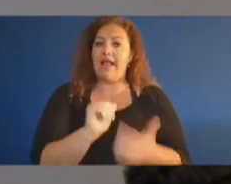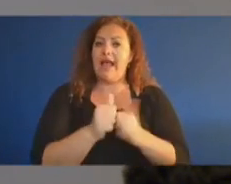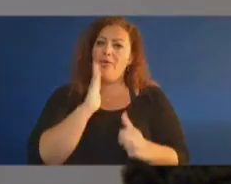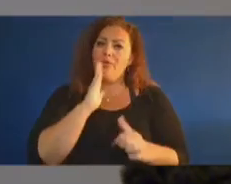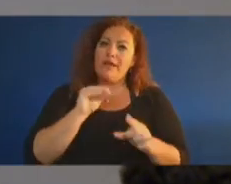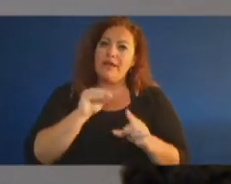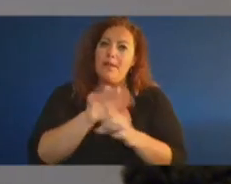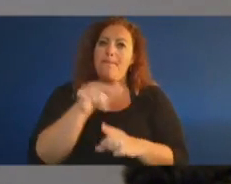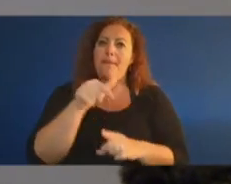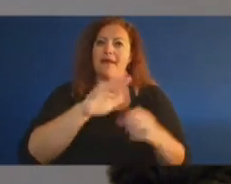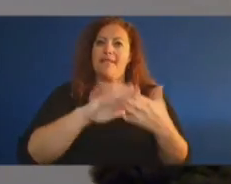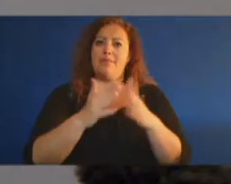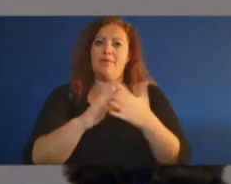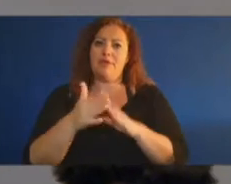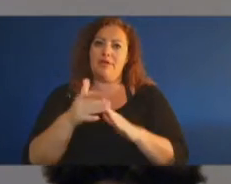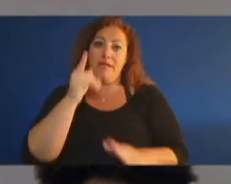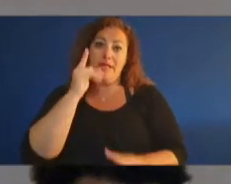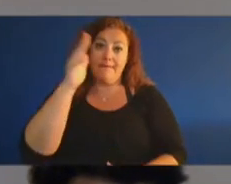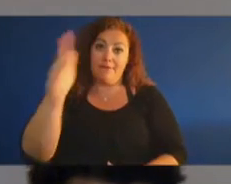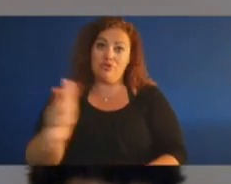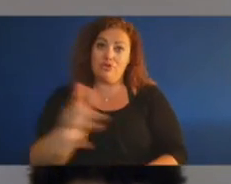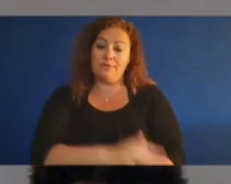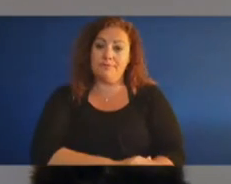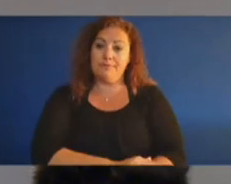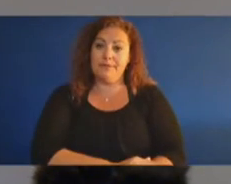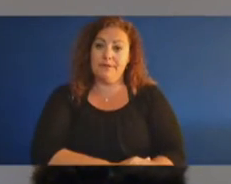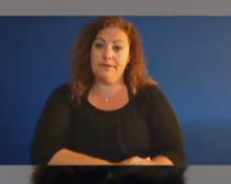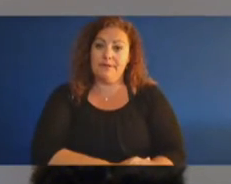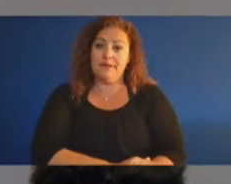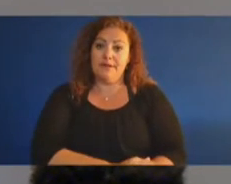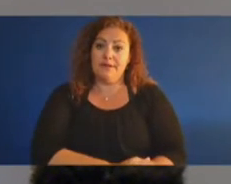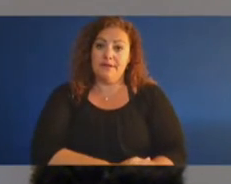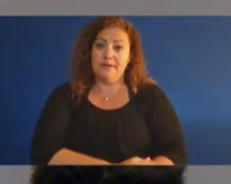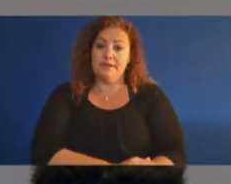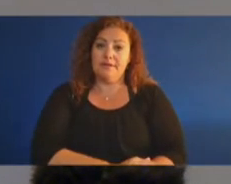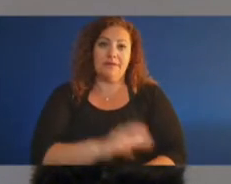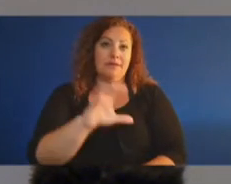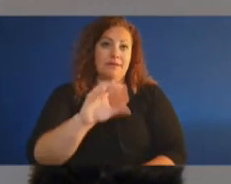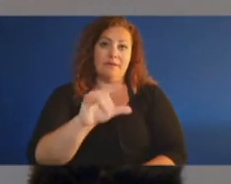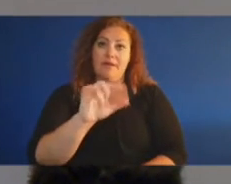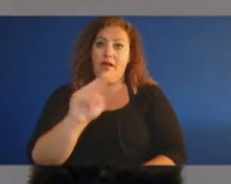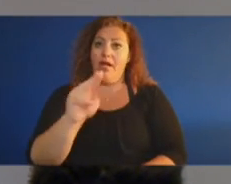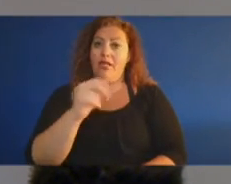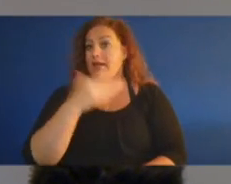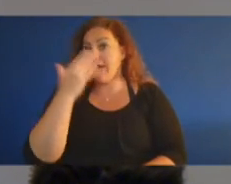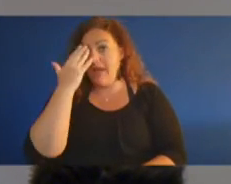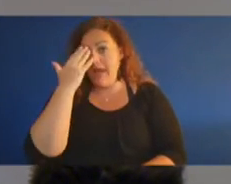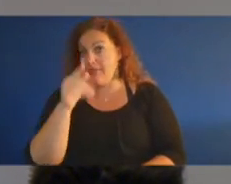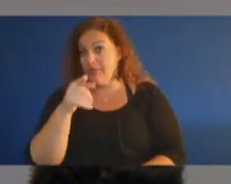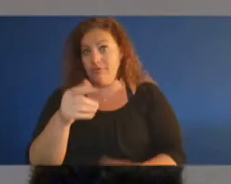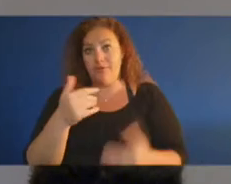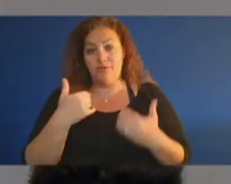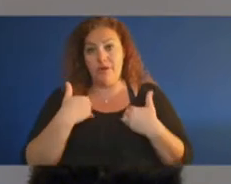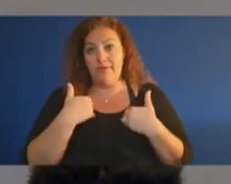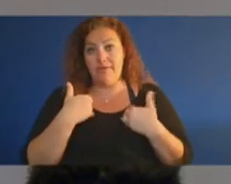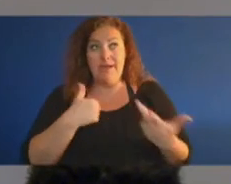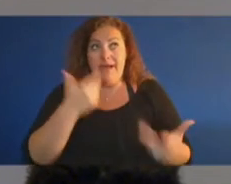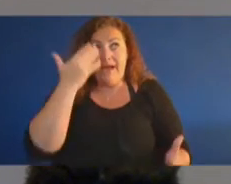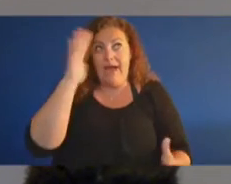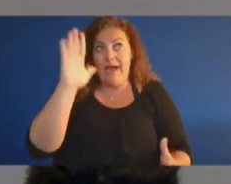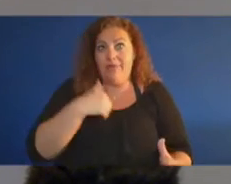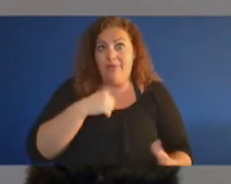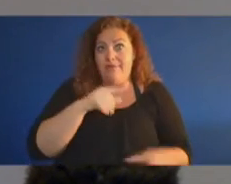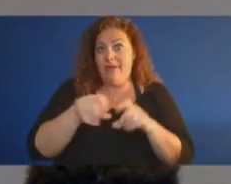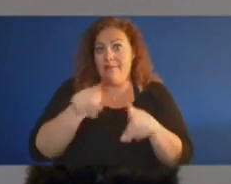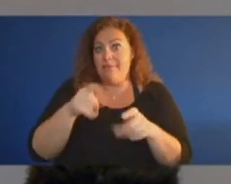the community in the future so um Colin I don't know if you have uh I don't know if I've asked any questions that you have